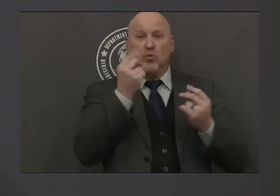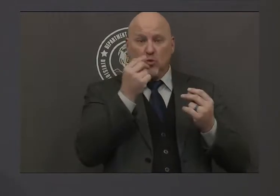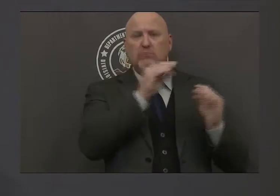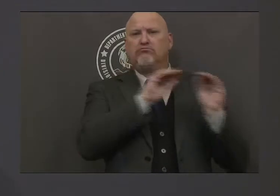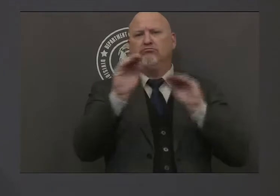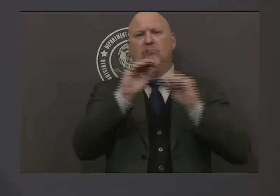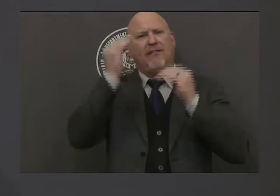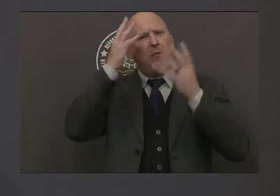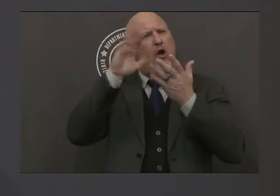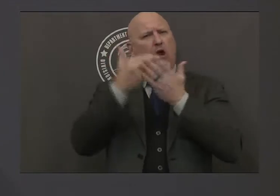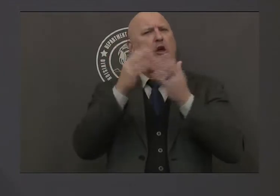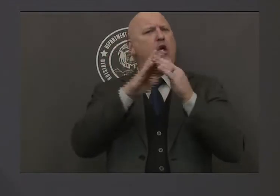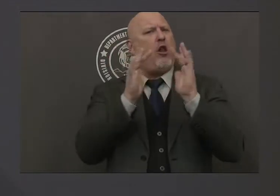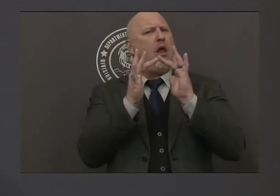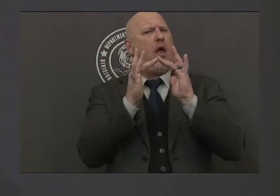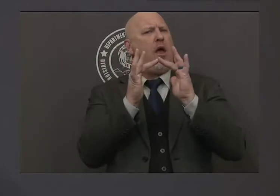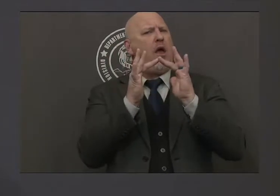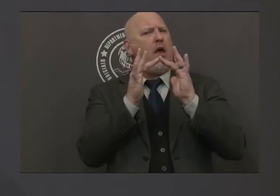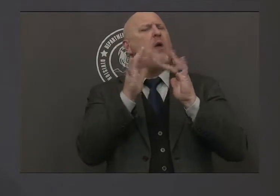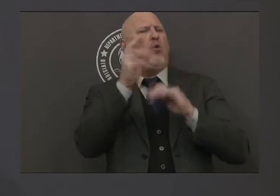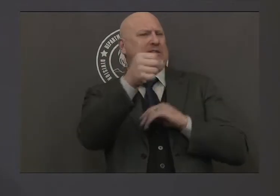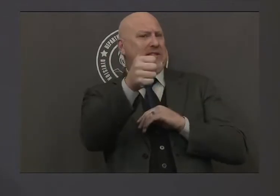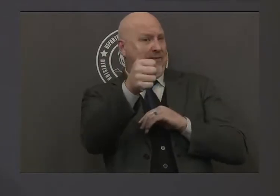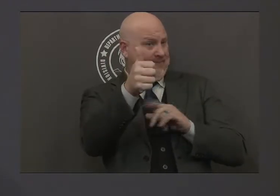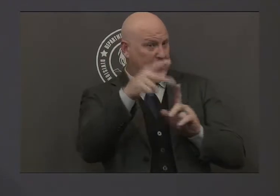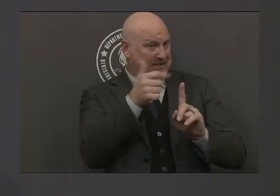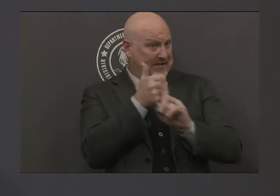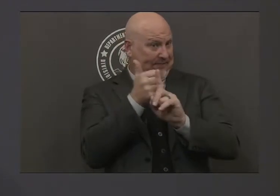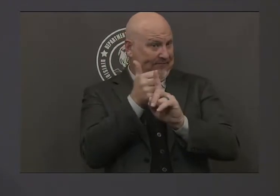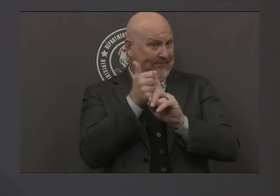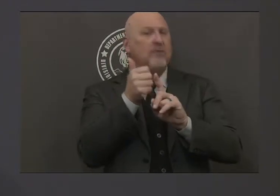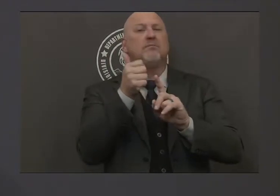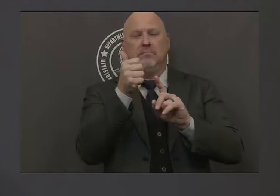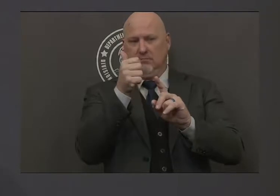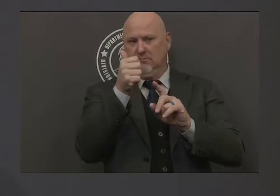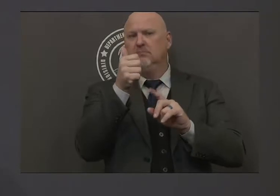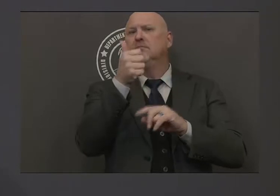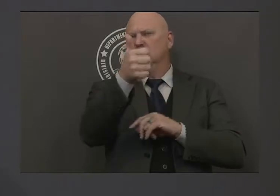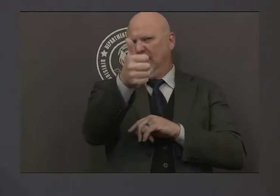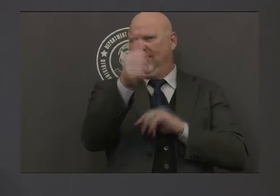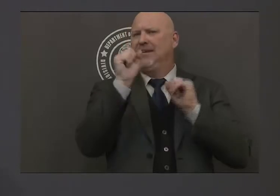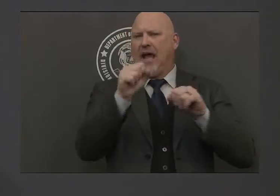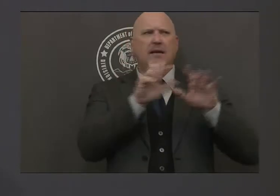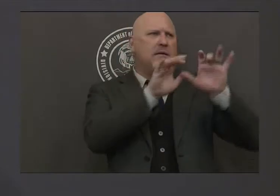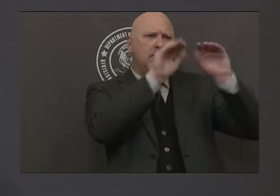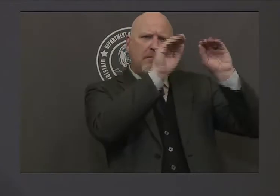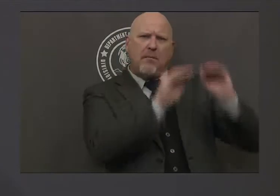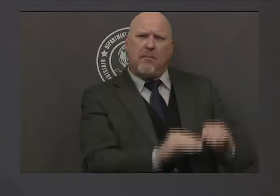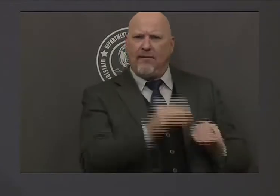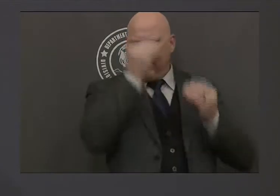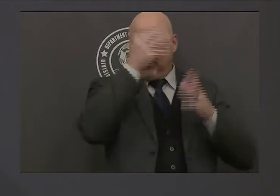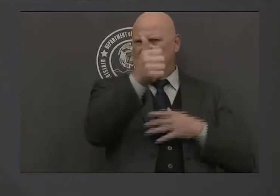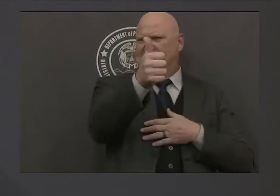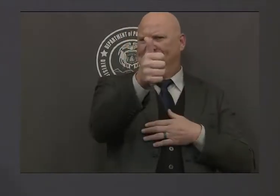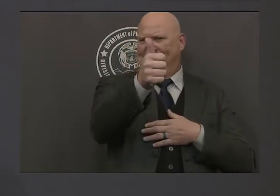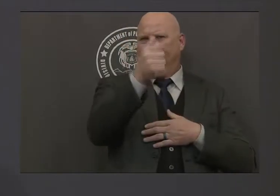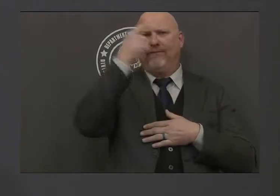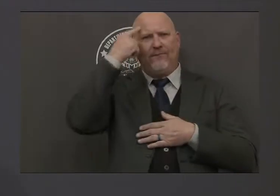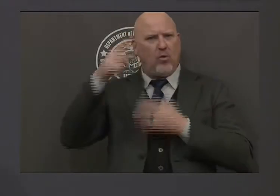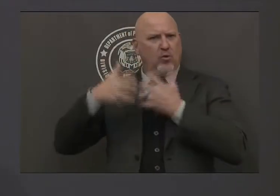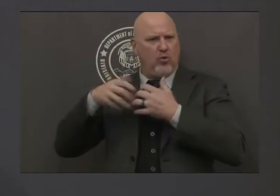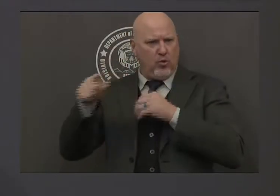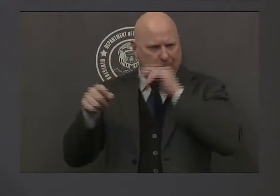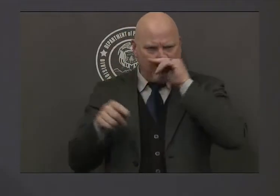to ask for personal information via text. It will only be in the secure form. If you receive a text and you have